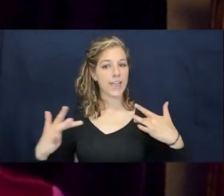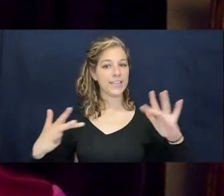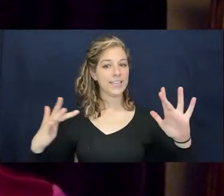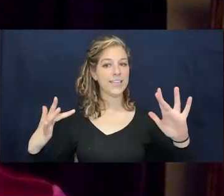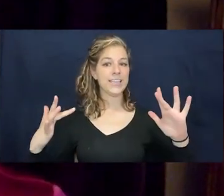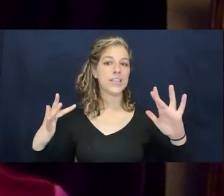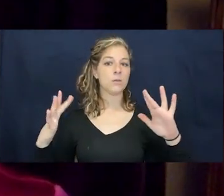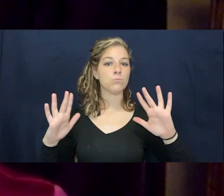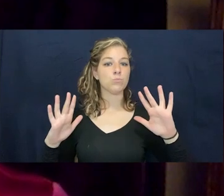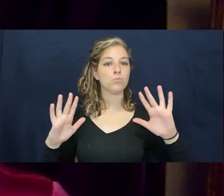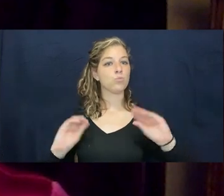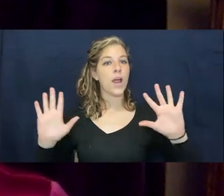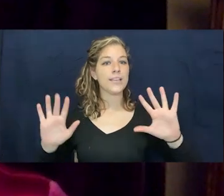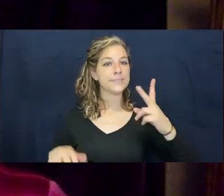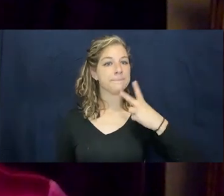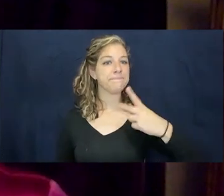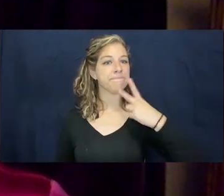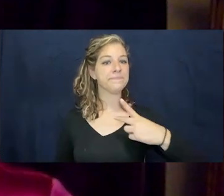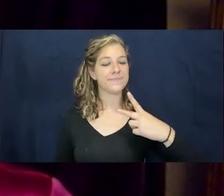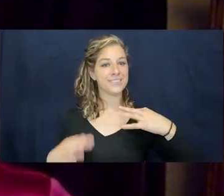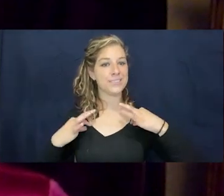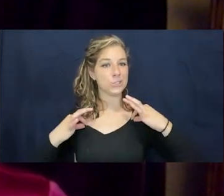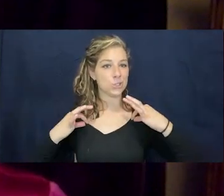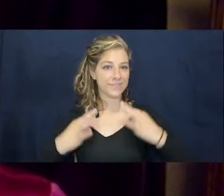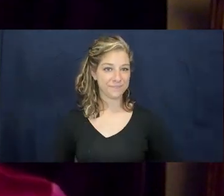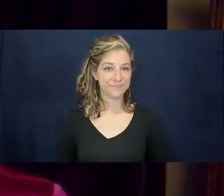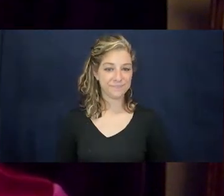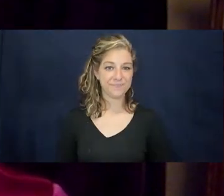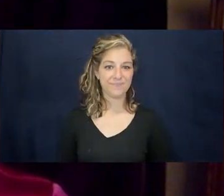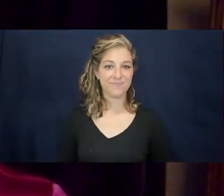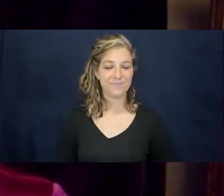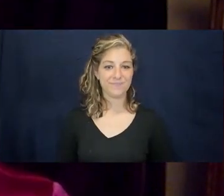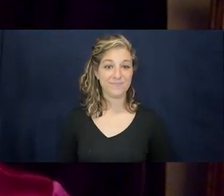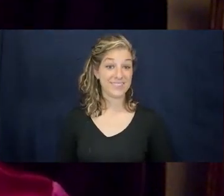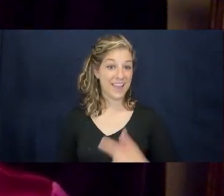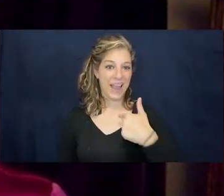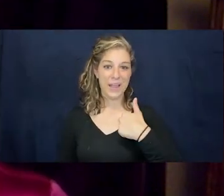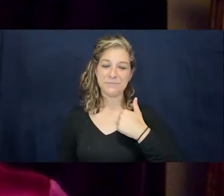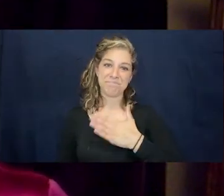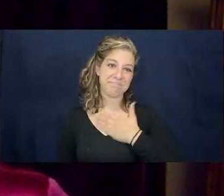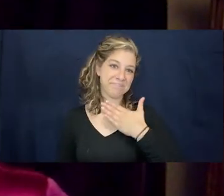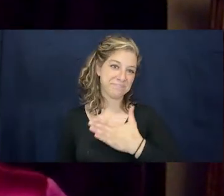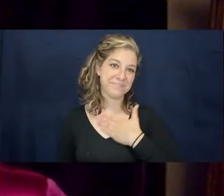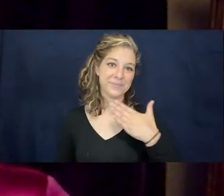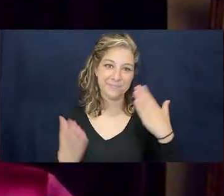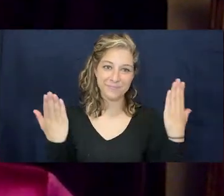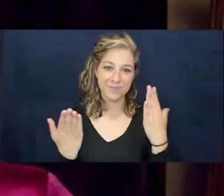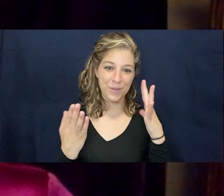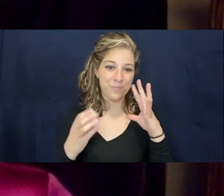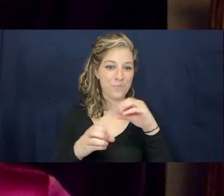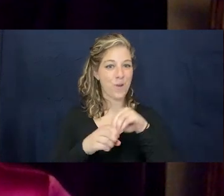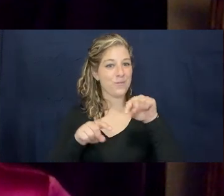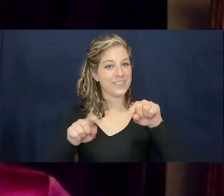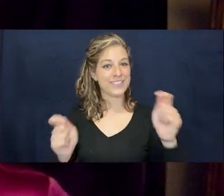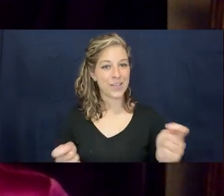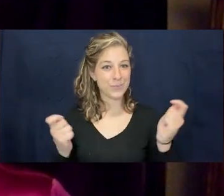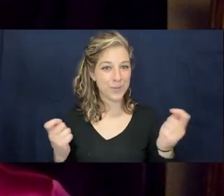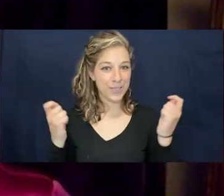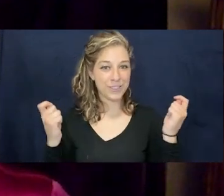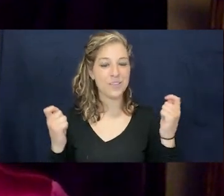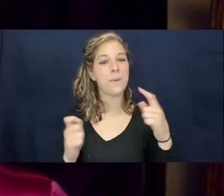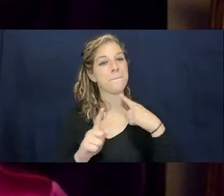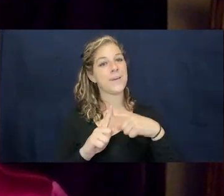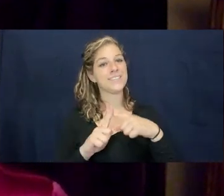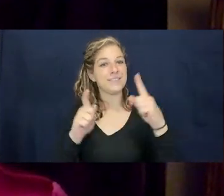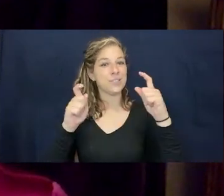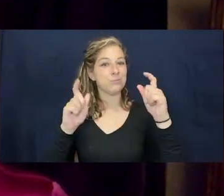wearing a very shiny, bright fuchsia pink t-shirt. And I am so